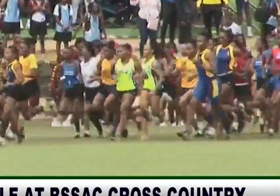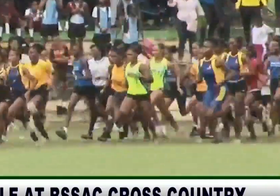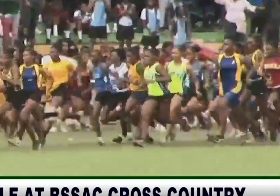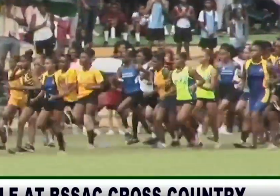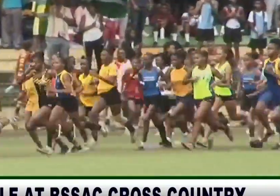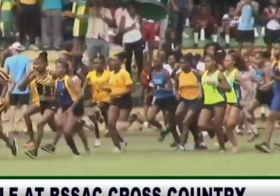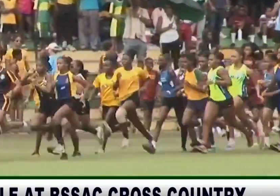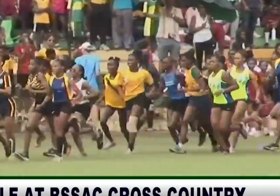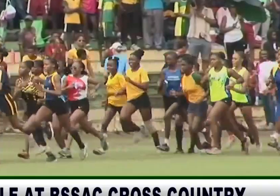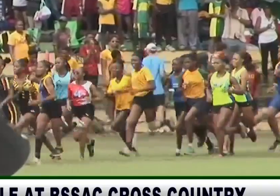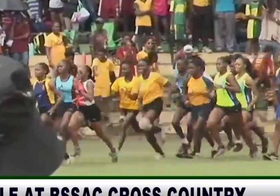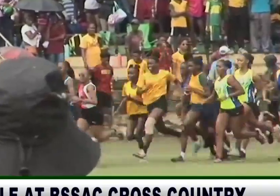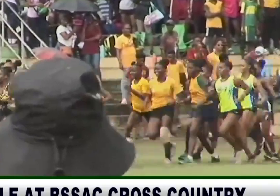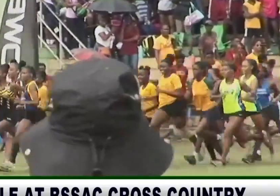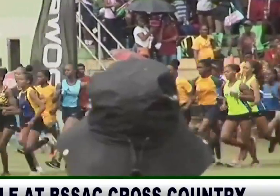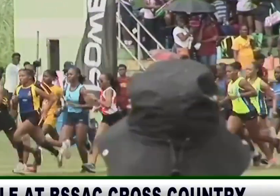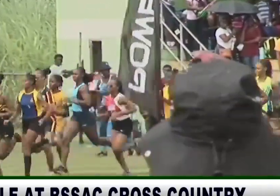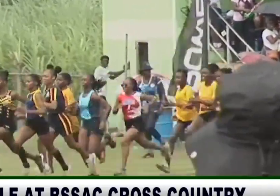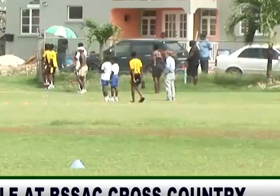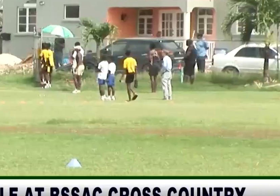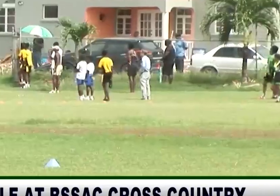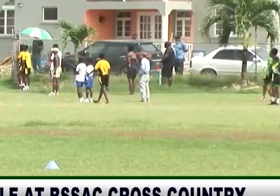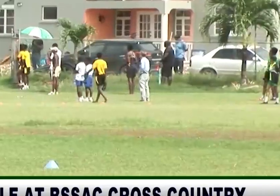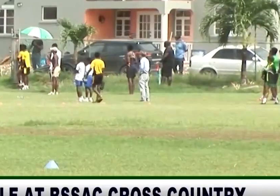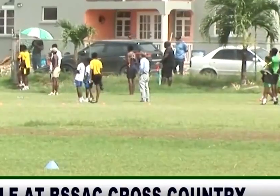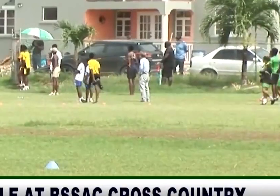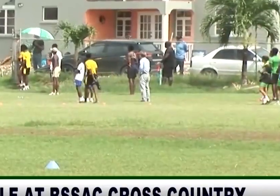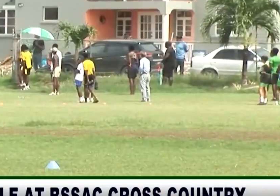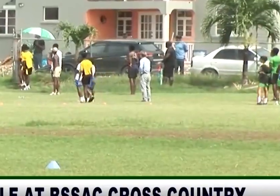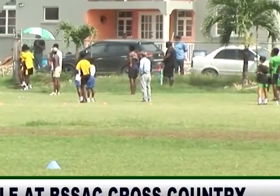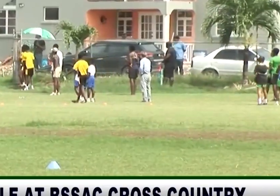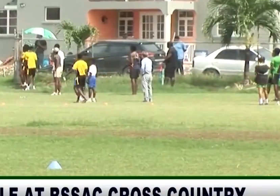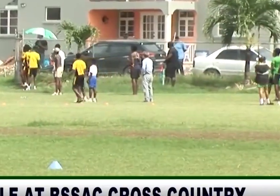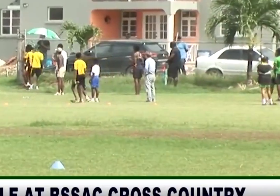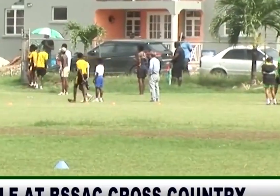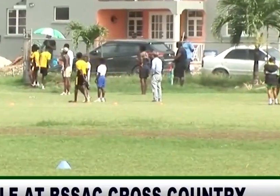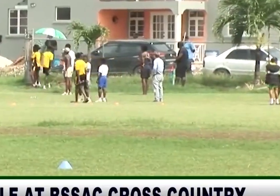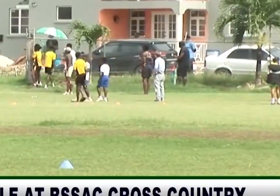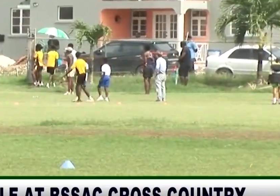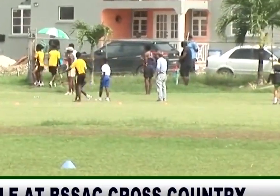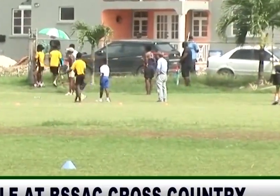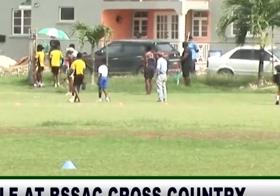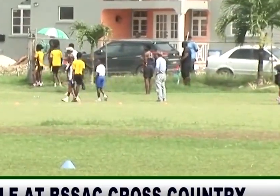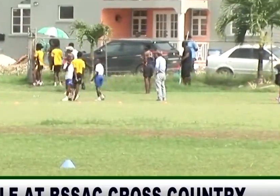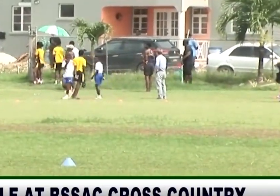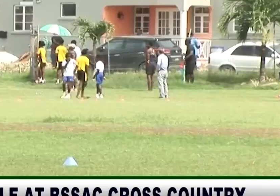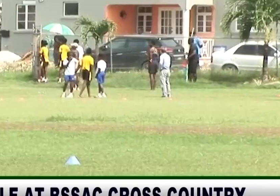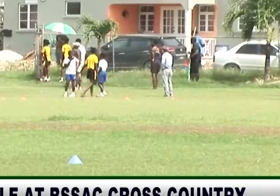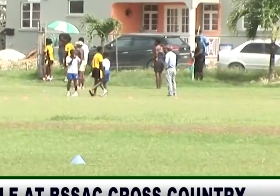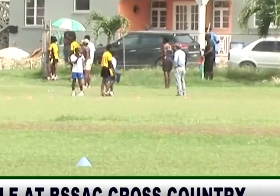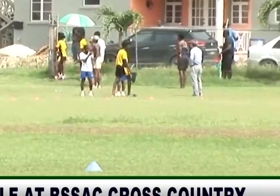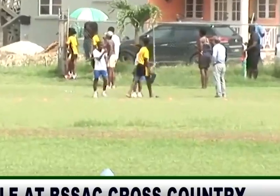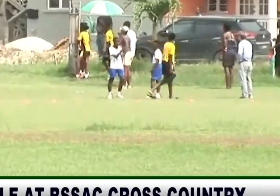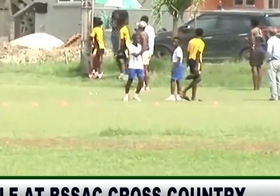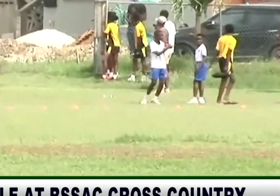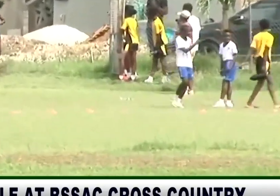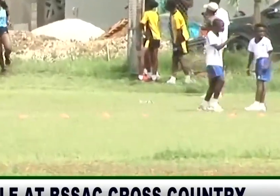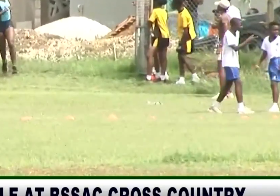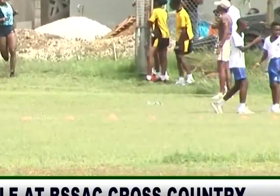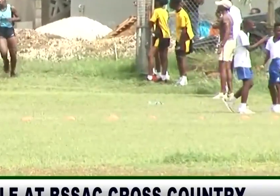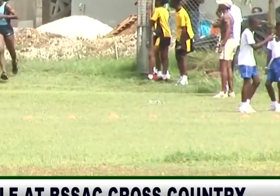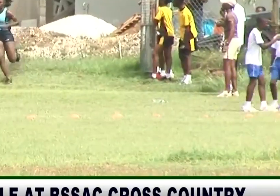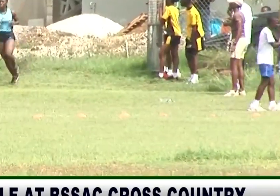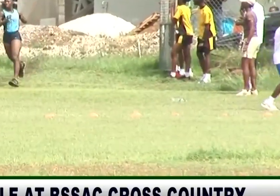before exiting the field and onto the road. We go to the finish where again there's a change in guard from the early stages.